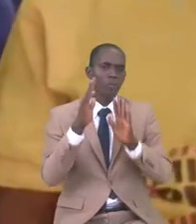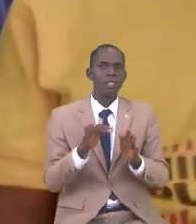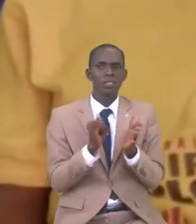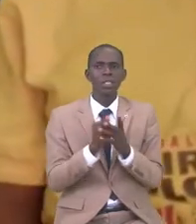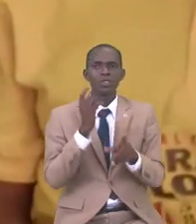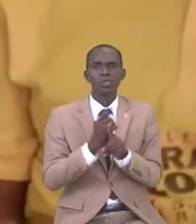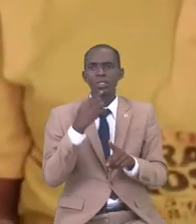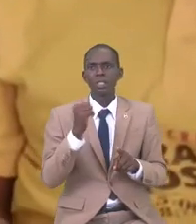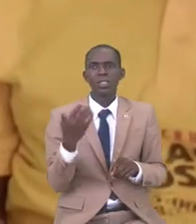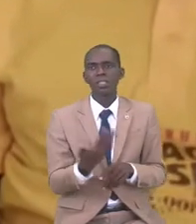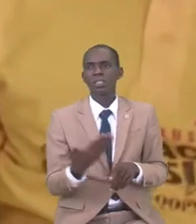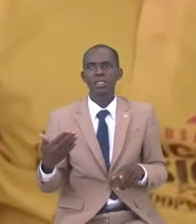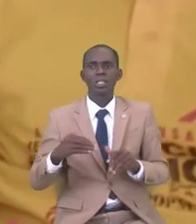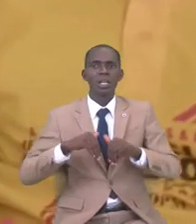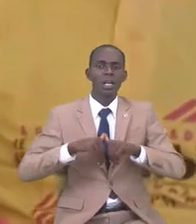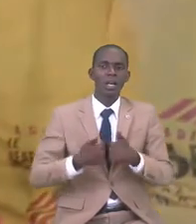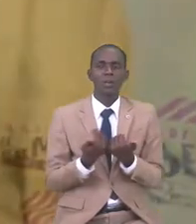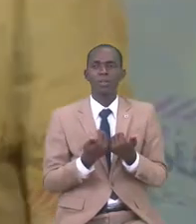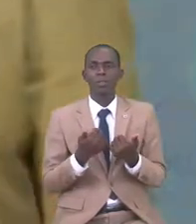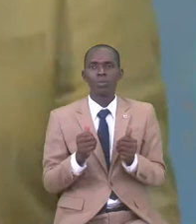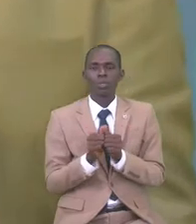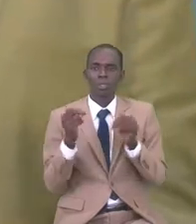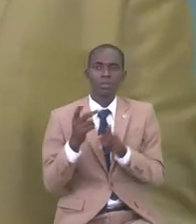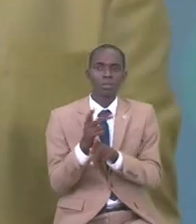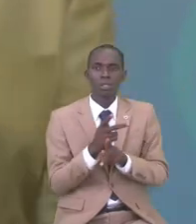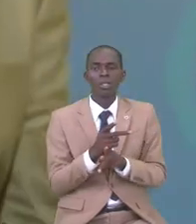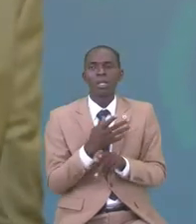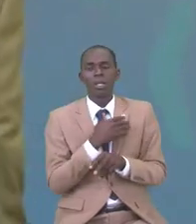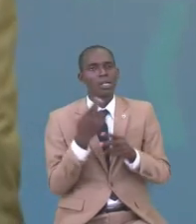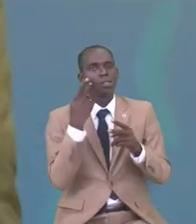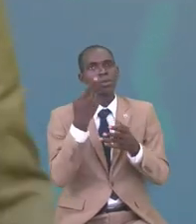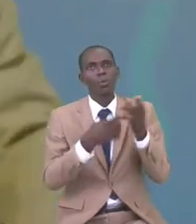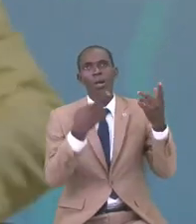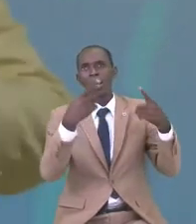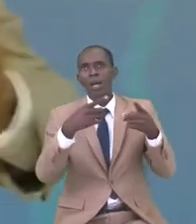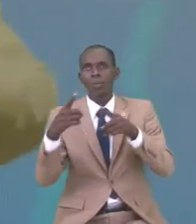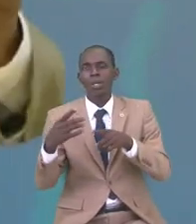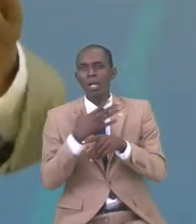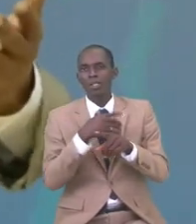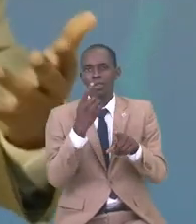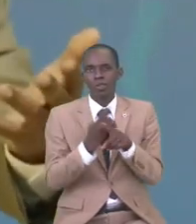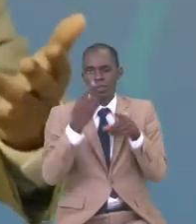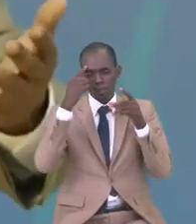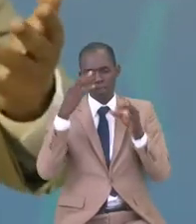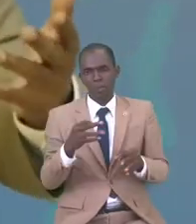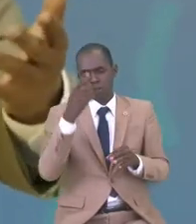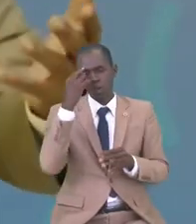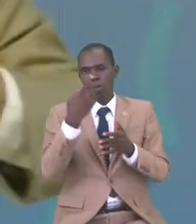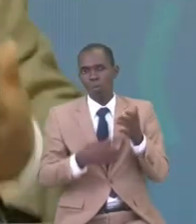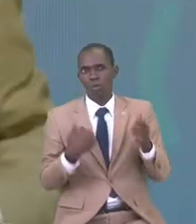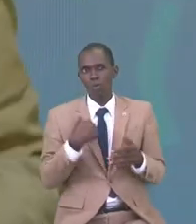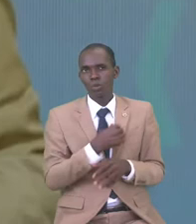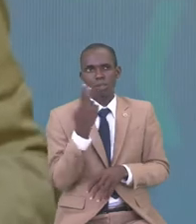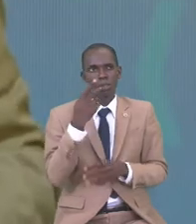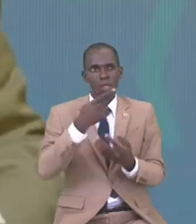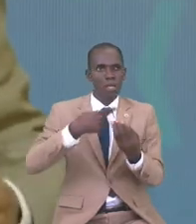the events of affairs in the land, and then you are making conclusion and you say, because of what